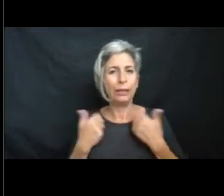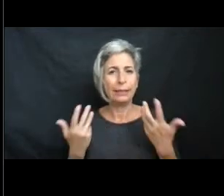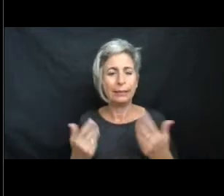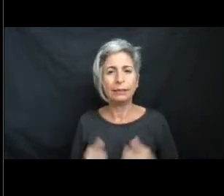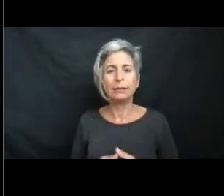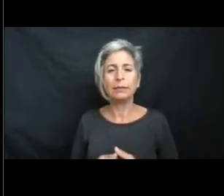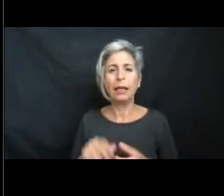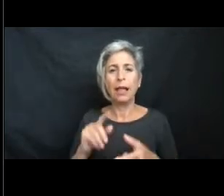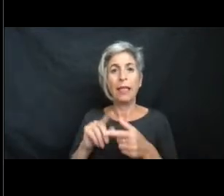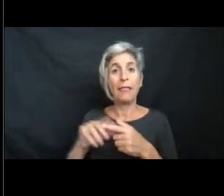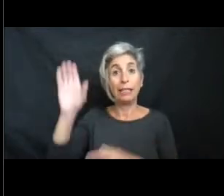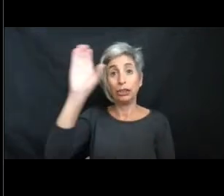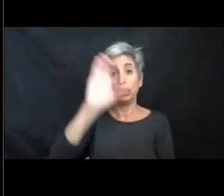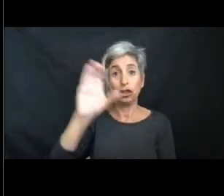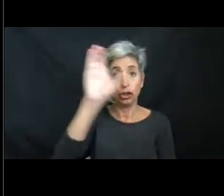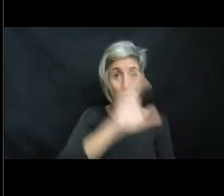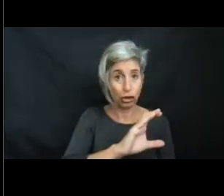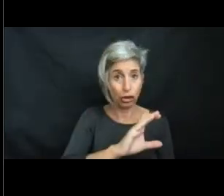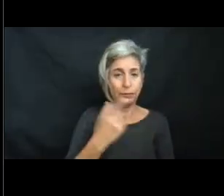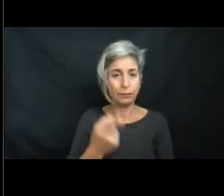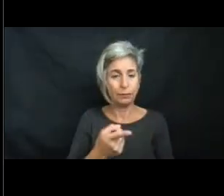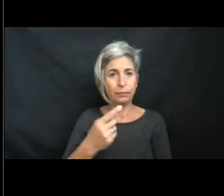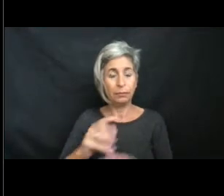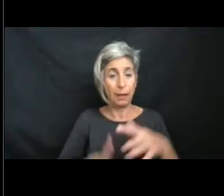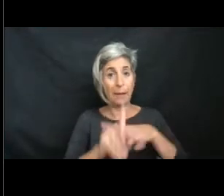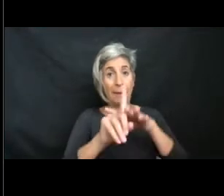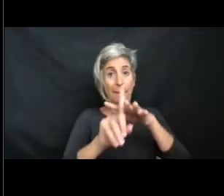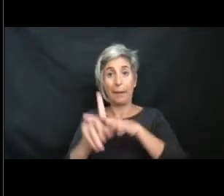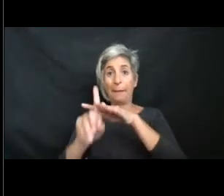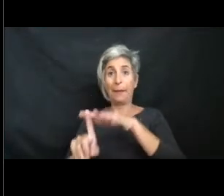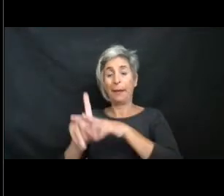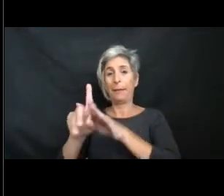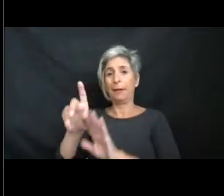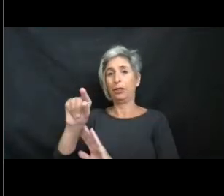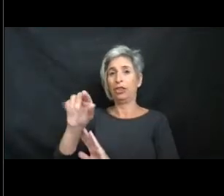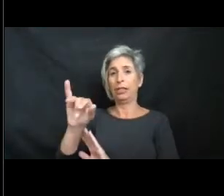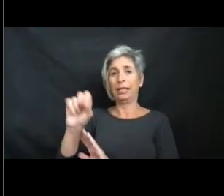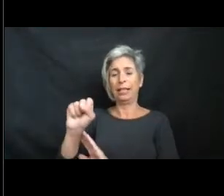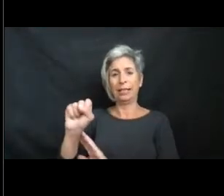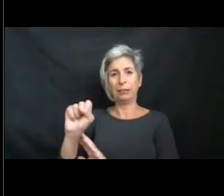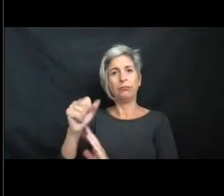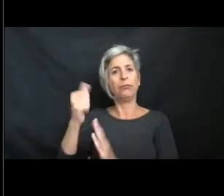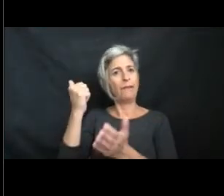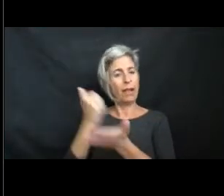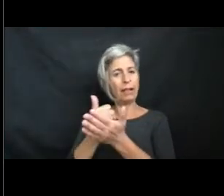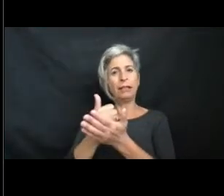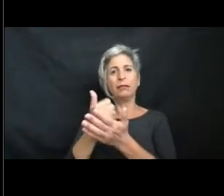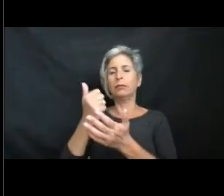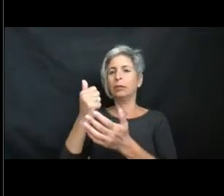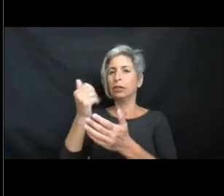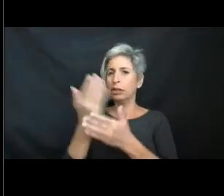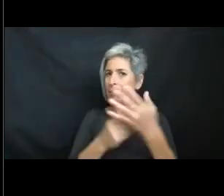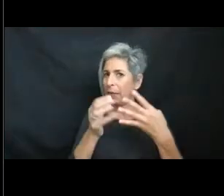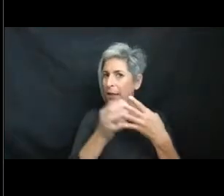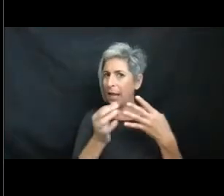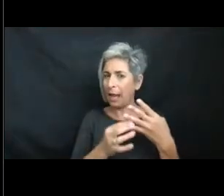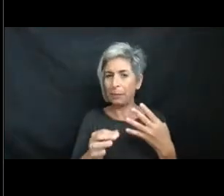and search. And so these results that come back are from GIS, and so they've been validated, and some of these options you can tell